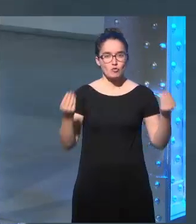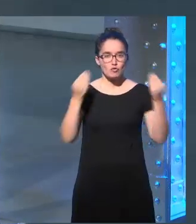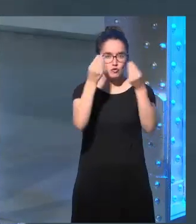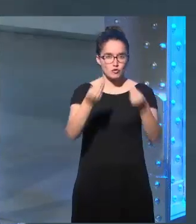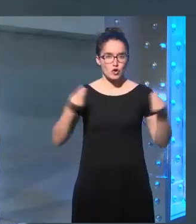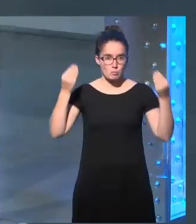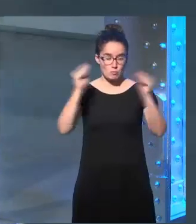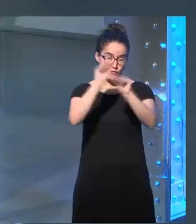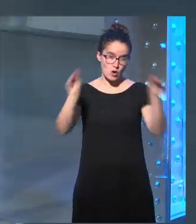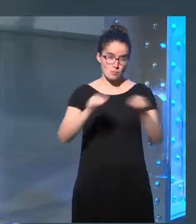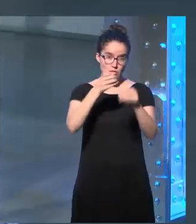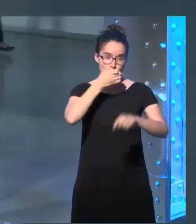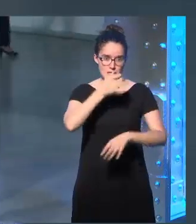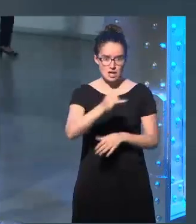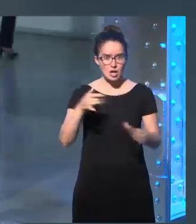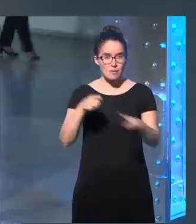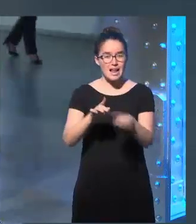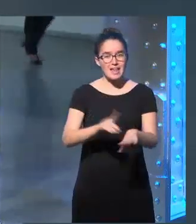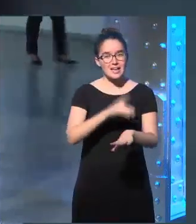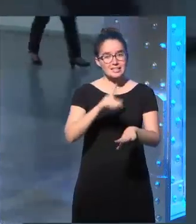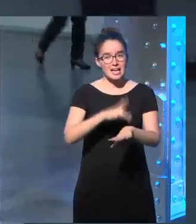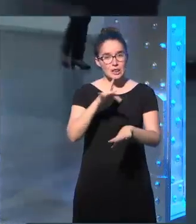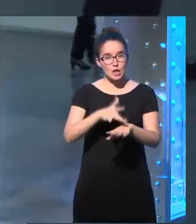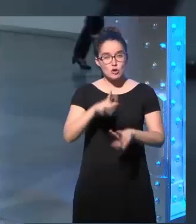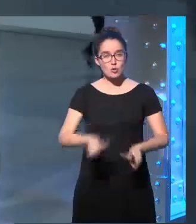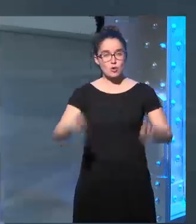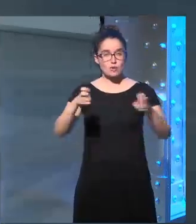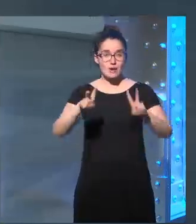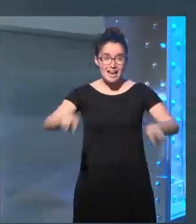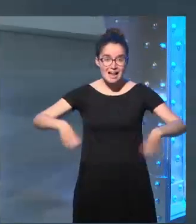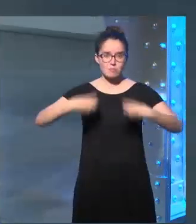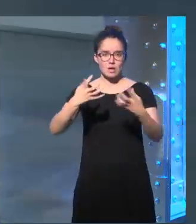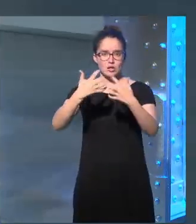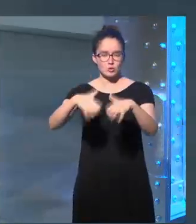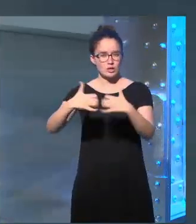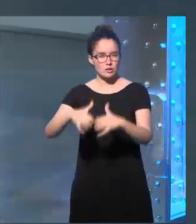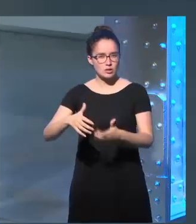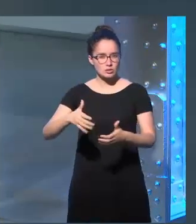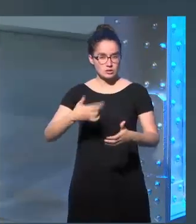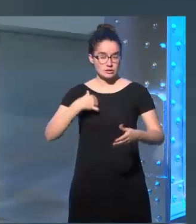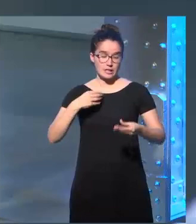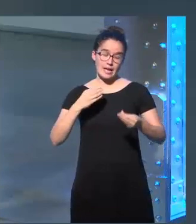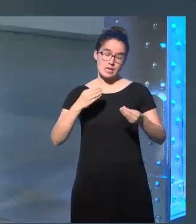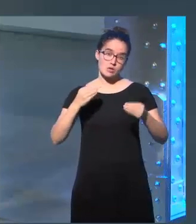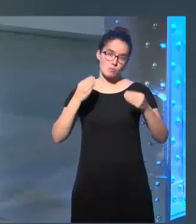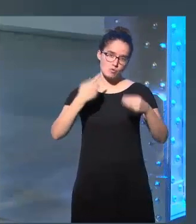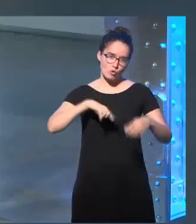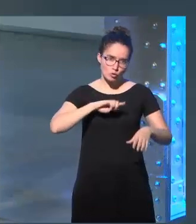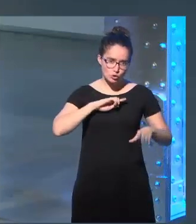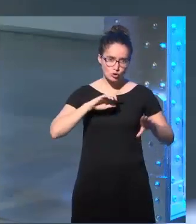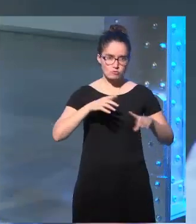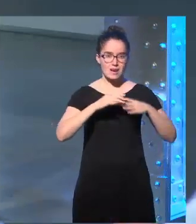are well trained for that new digitalization, for that reindustrialization? Are